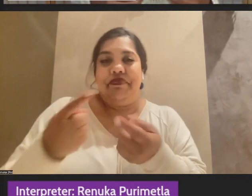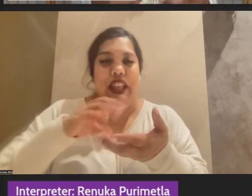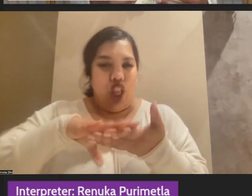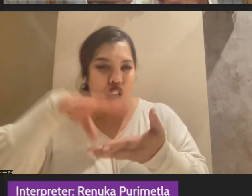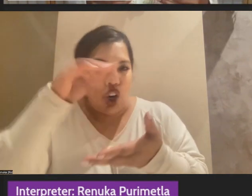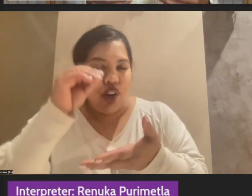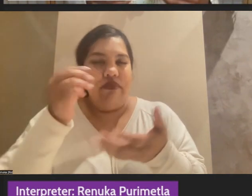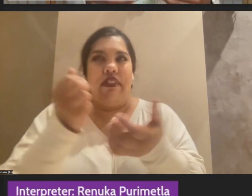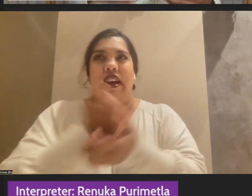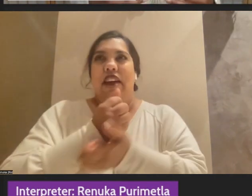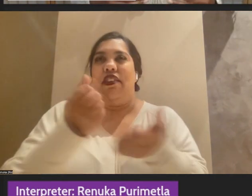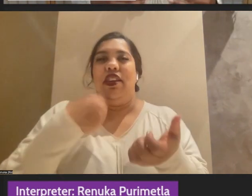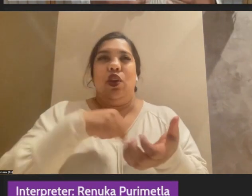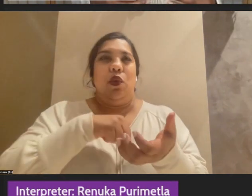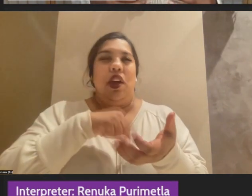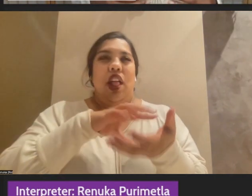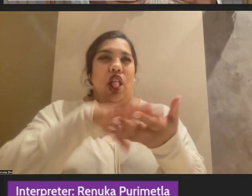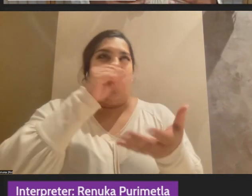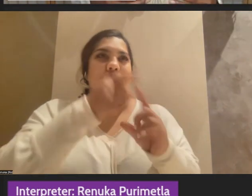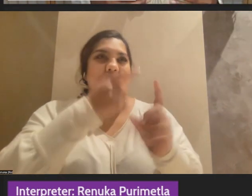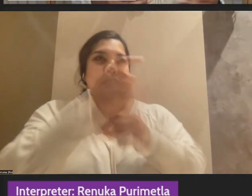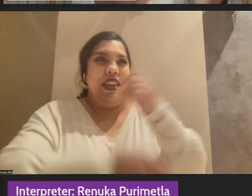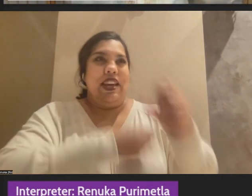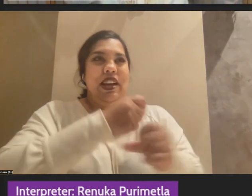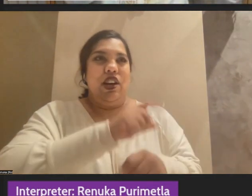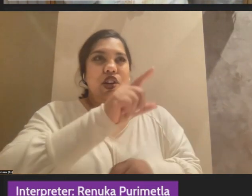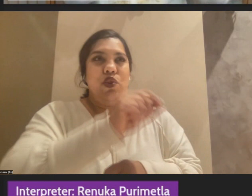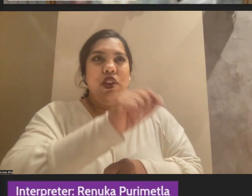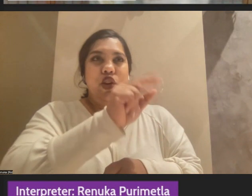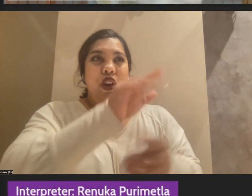2023 brought into our experience